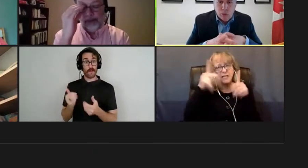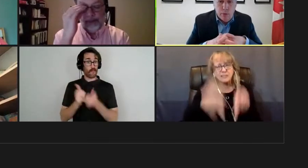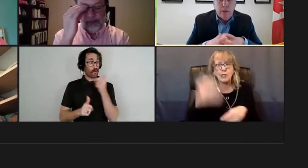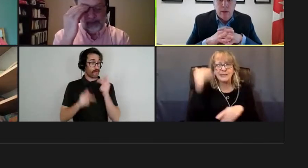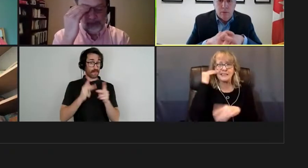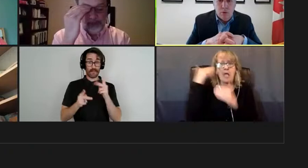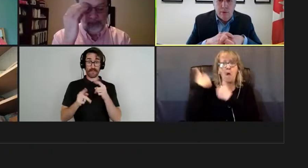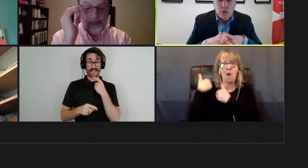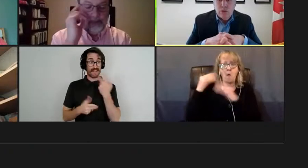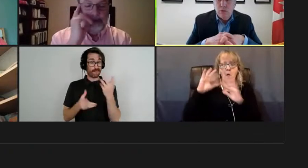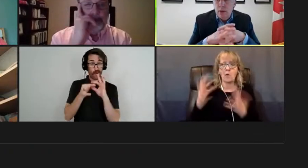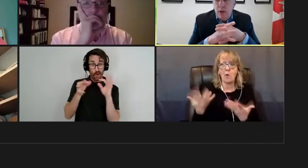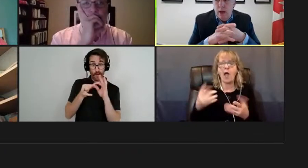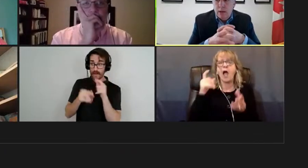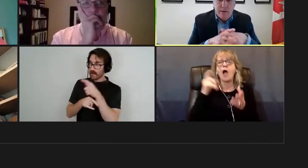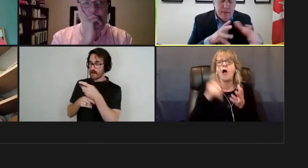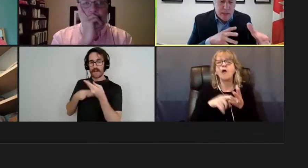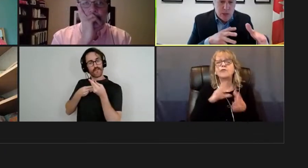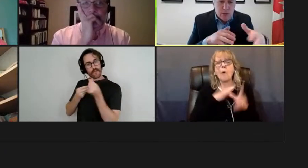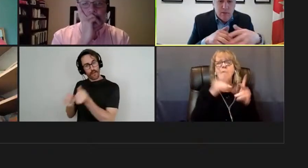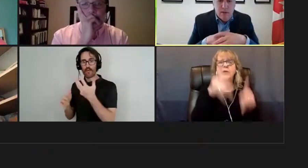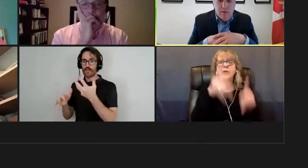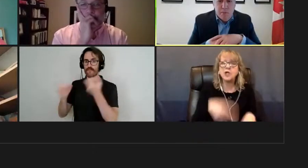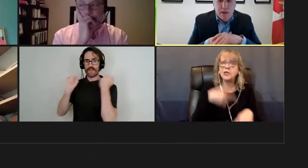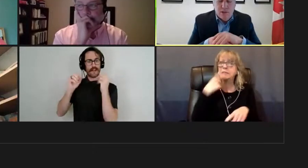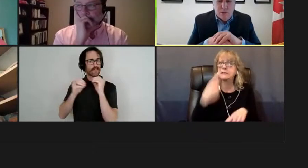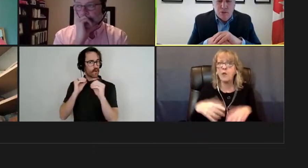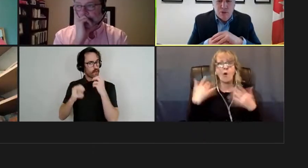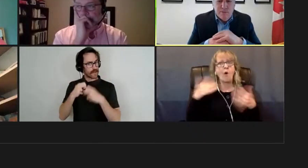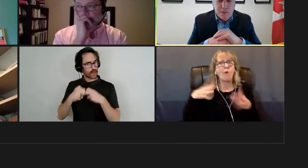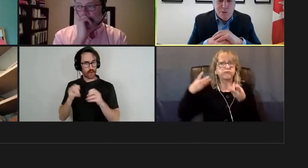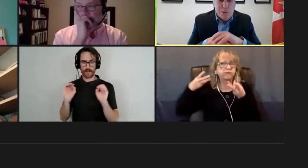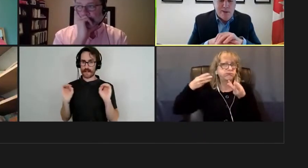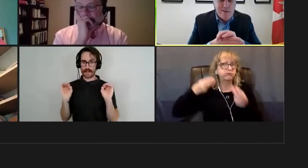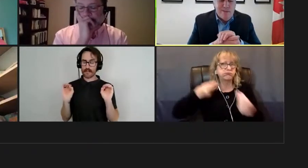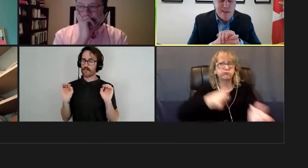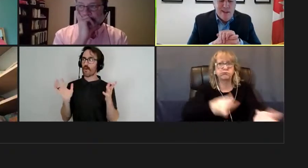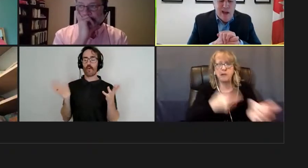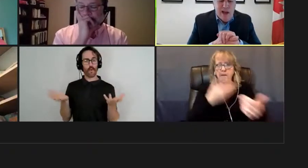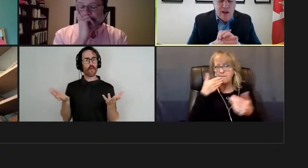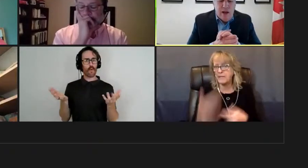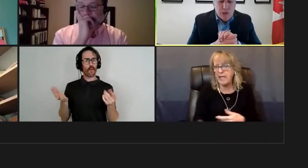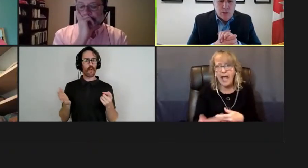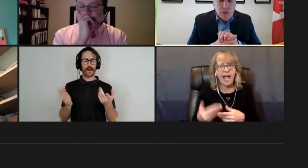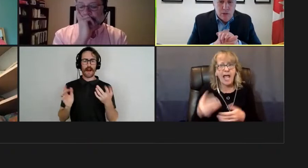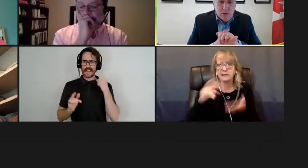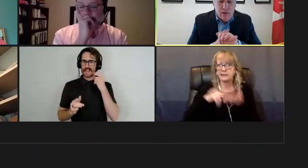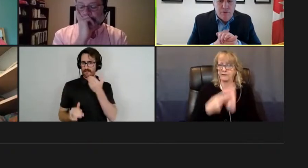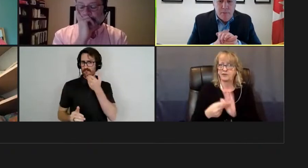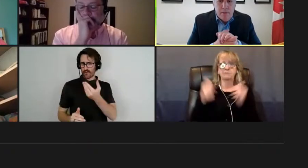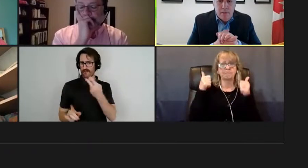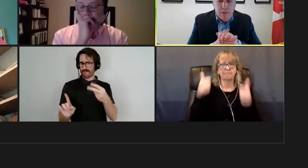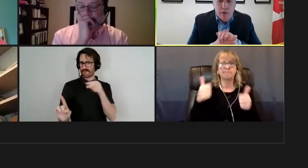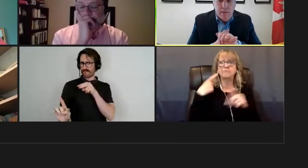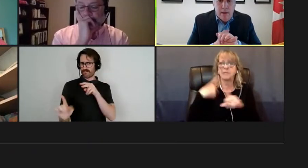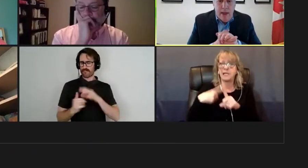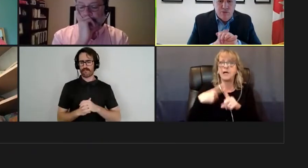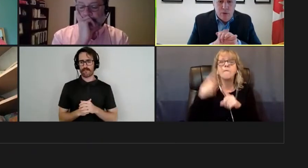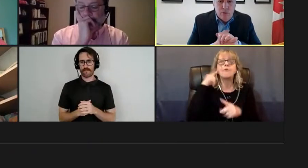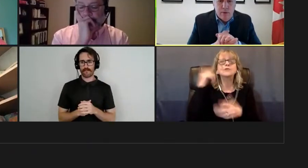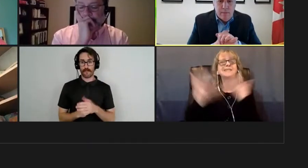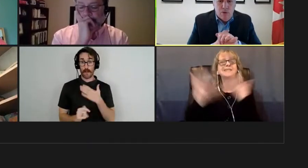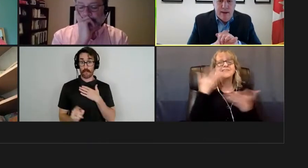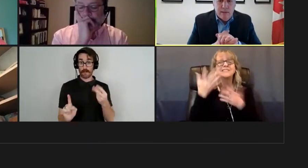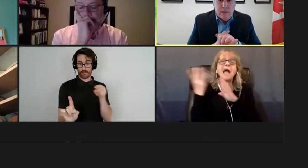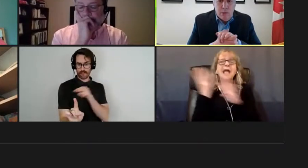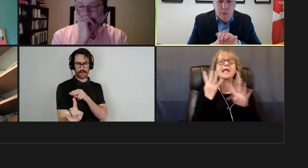goes quickly and no issue. So I think that's a good thing from a customer service perspective. Also, it's a good thing for me, knowing that as we do